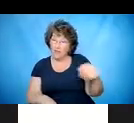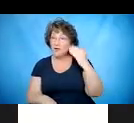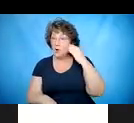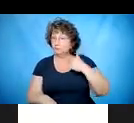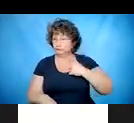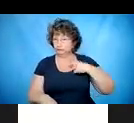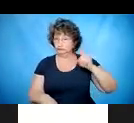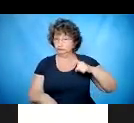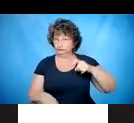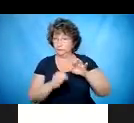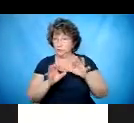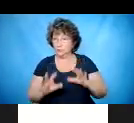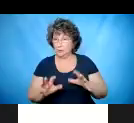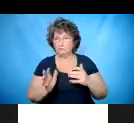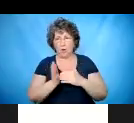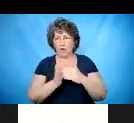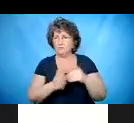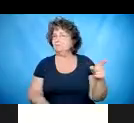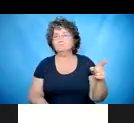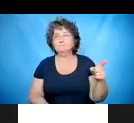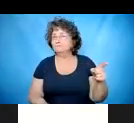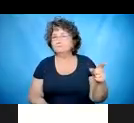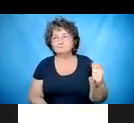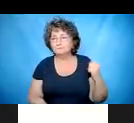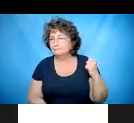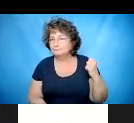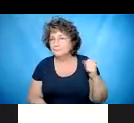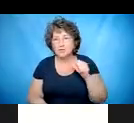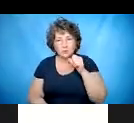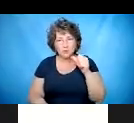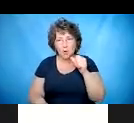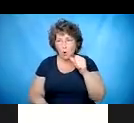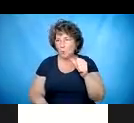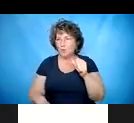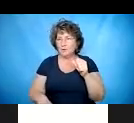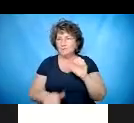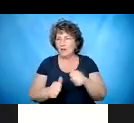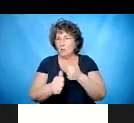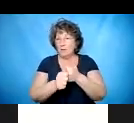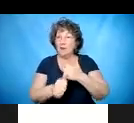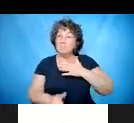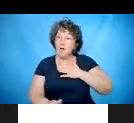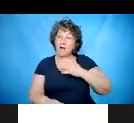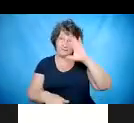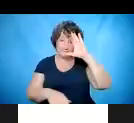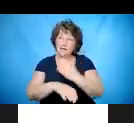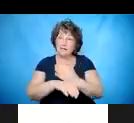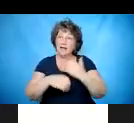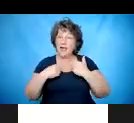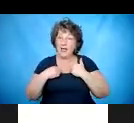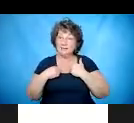don't do what they are supposed to do. My son has an intellectual disability, and this